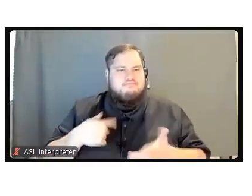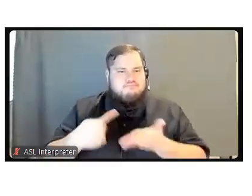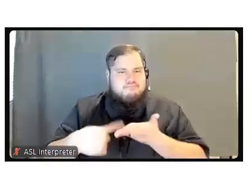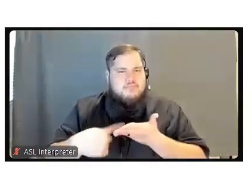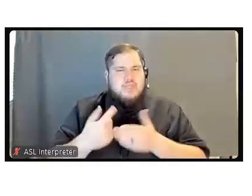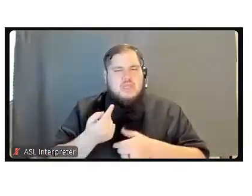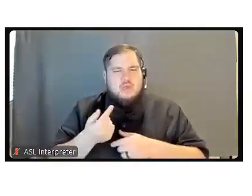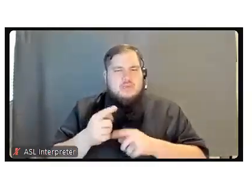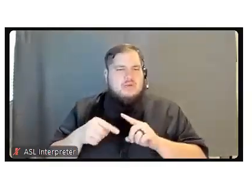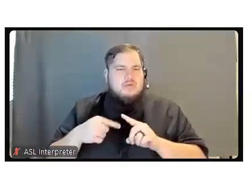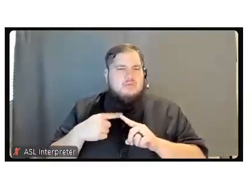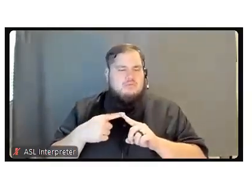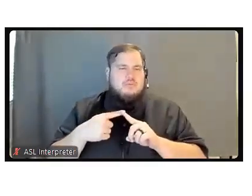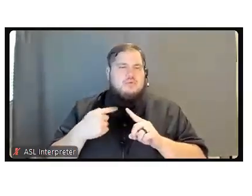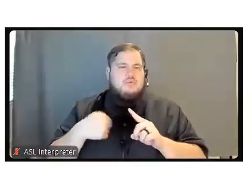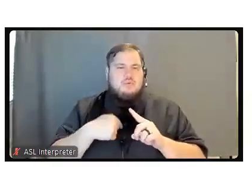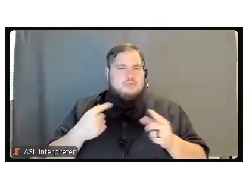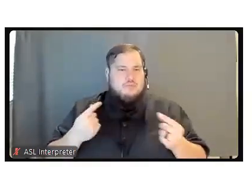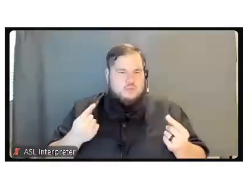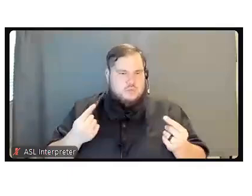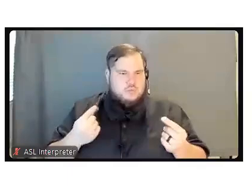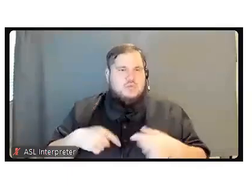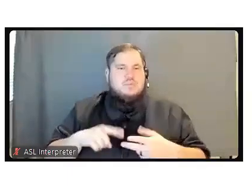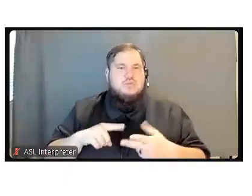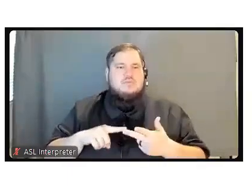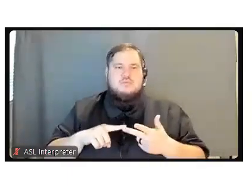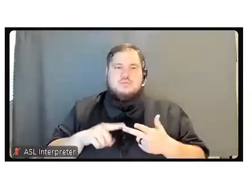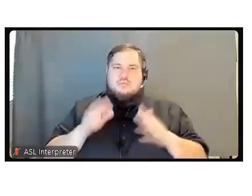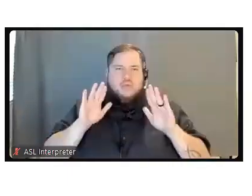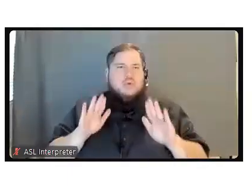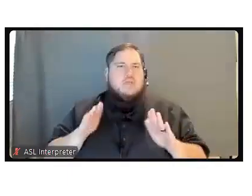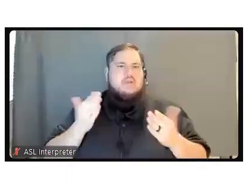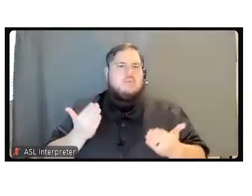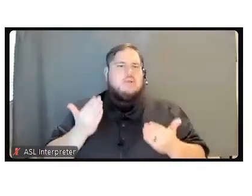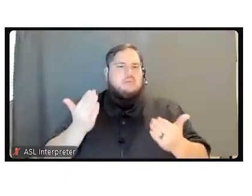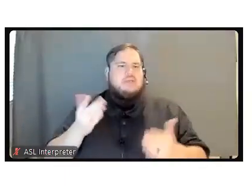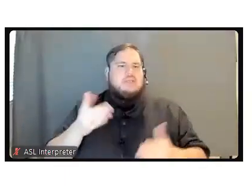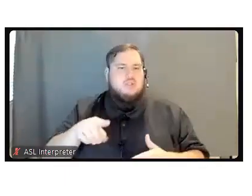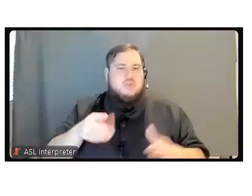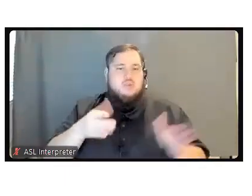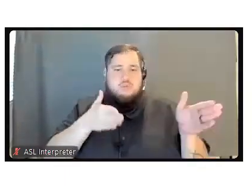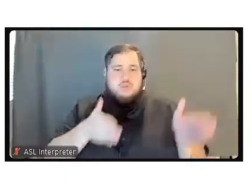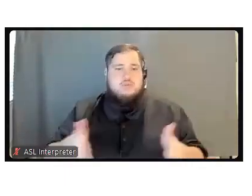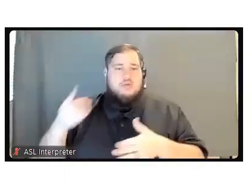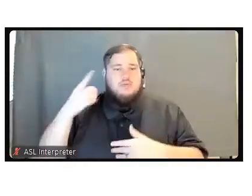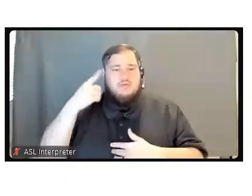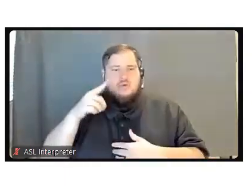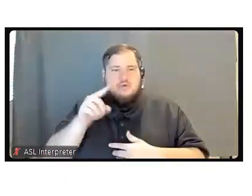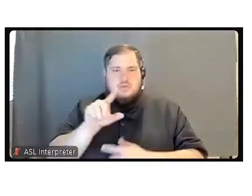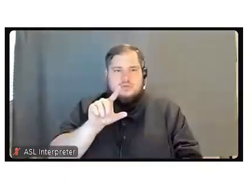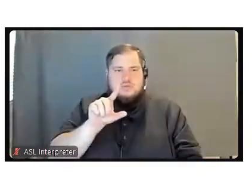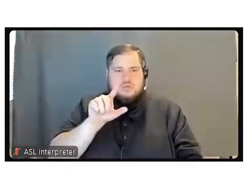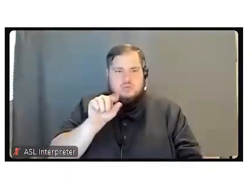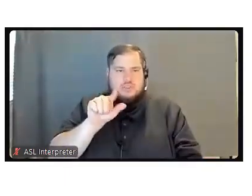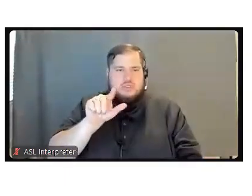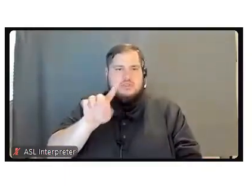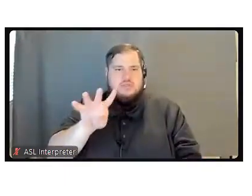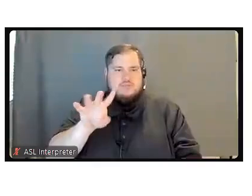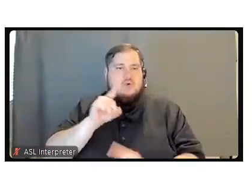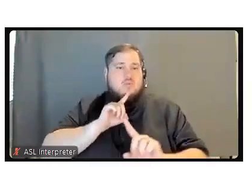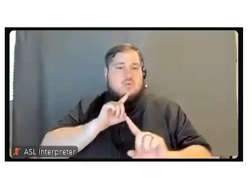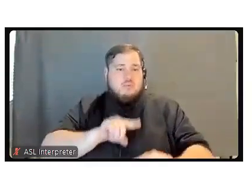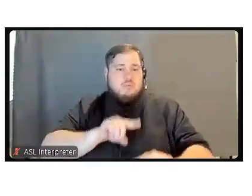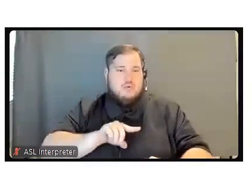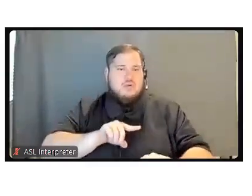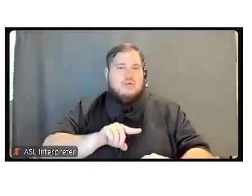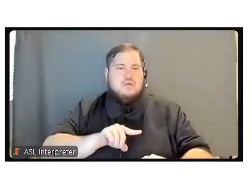want to spend some time addressing some of the great recommendations you all prepared as part of the 2024 report, and